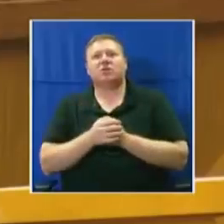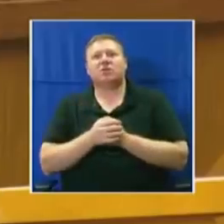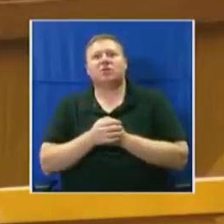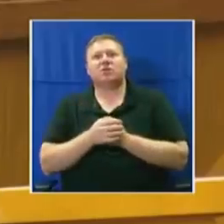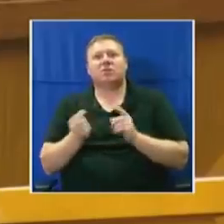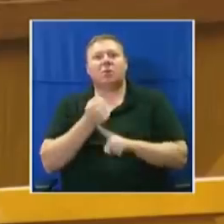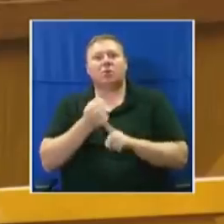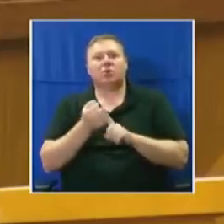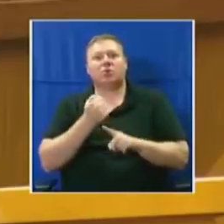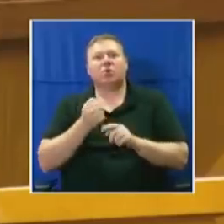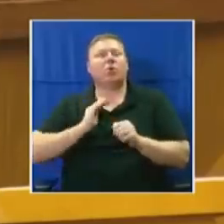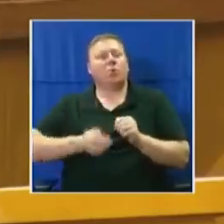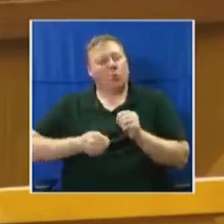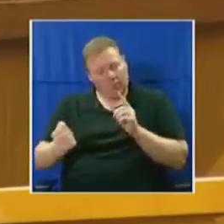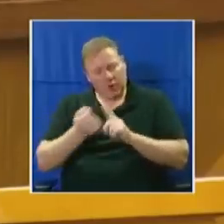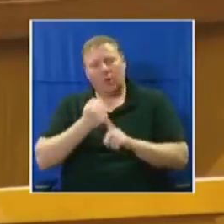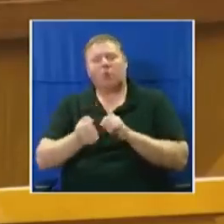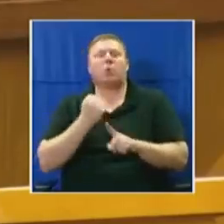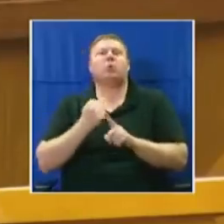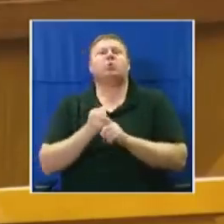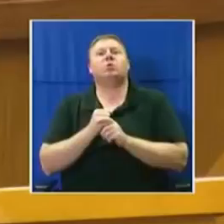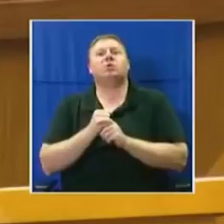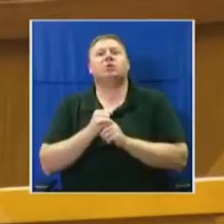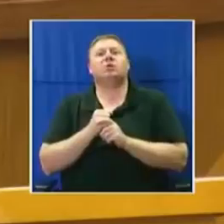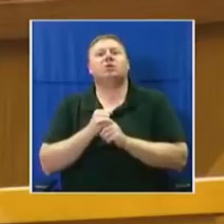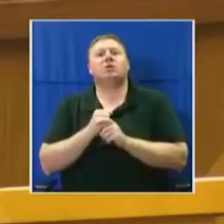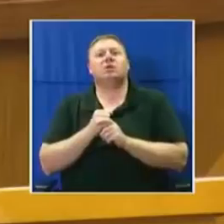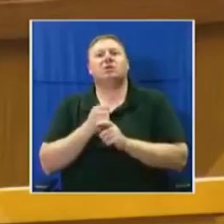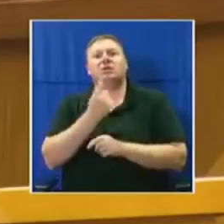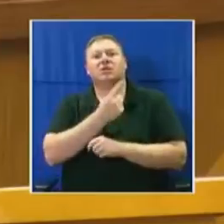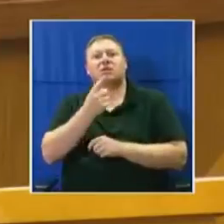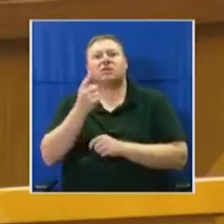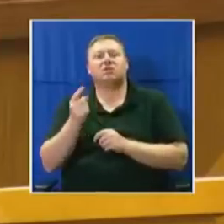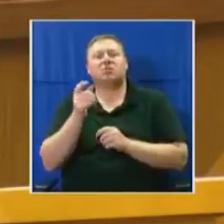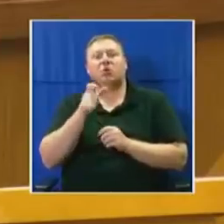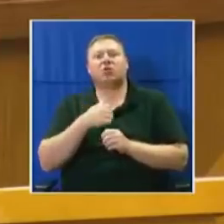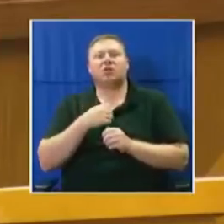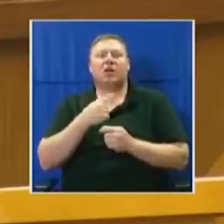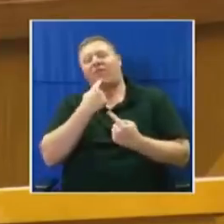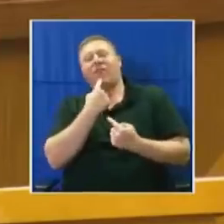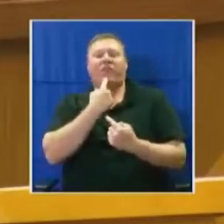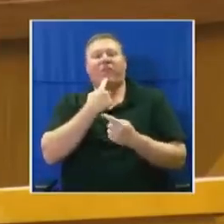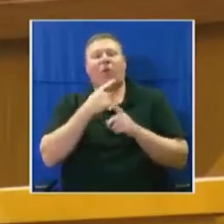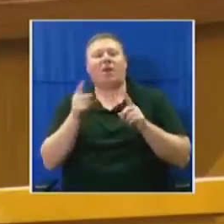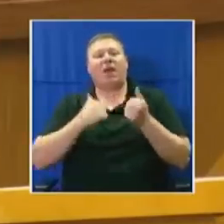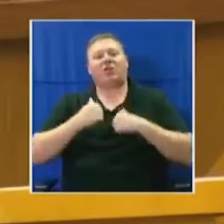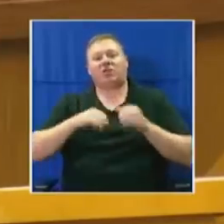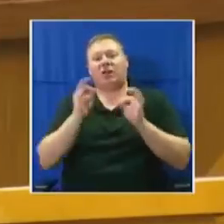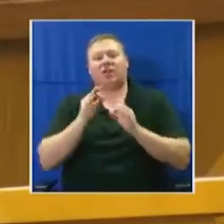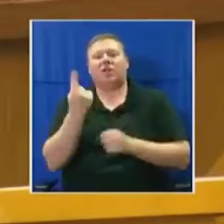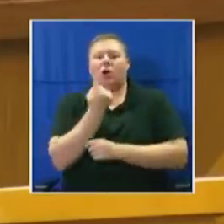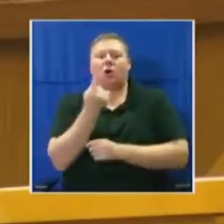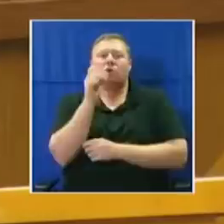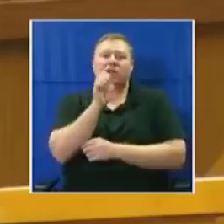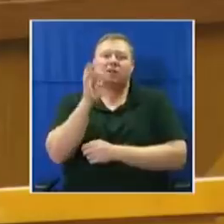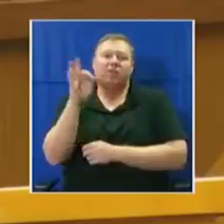being abused, for those women that are being abused, whereas everyone here pays lip service to it. It is only the EFF that truly